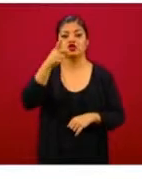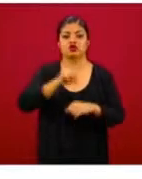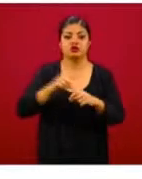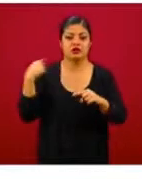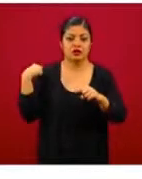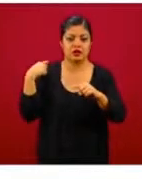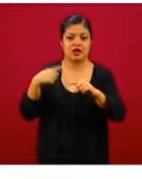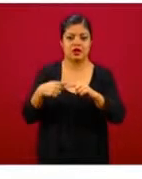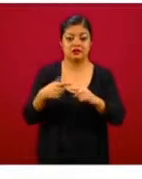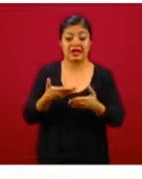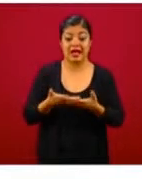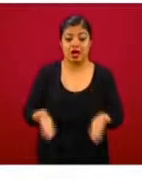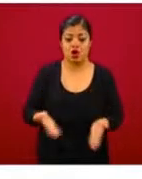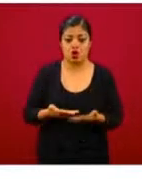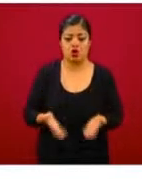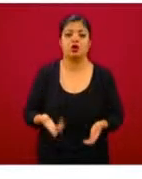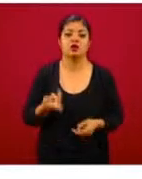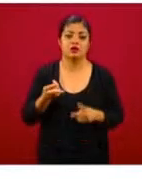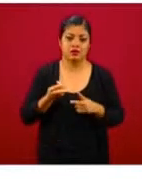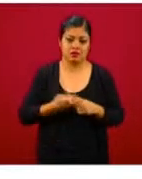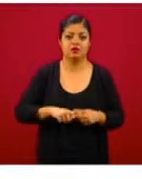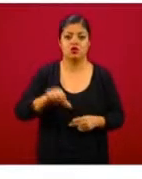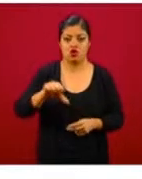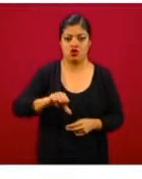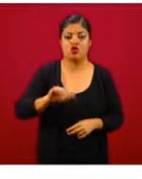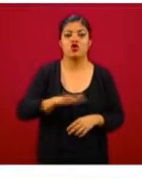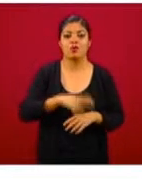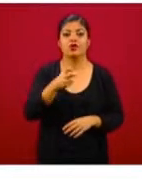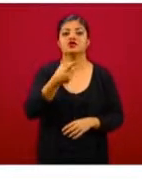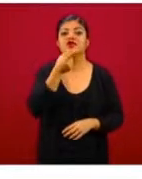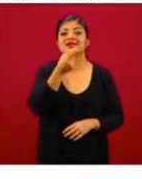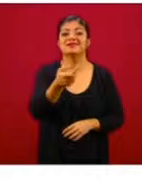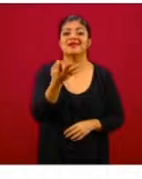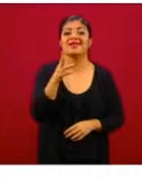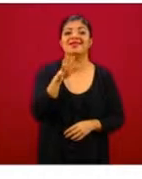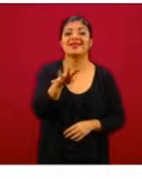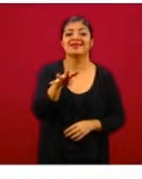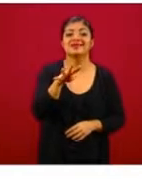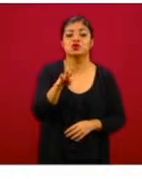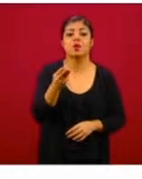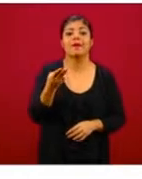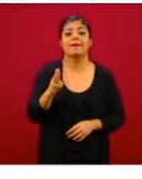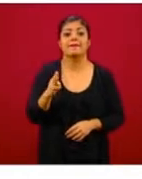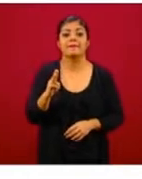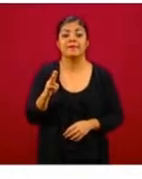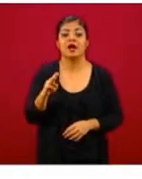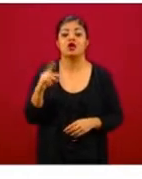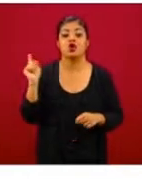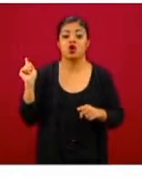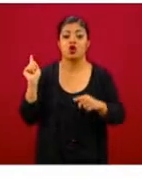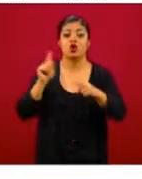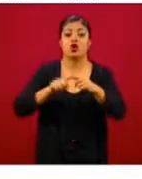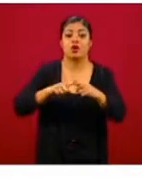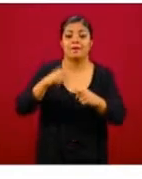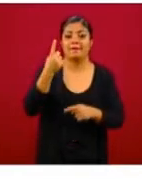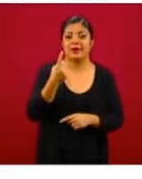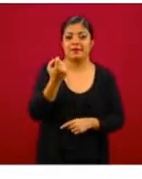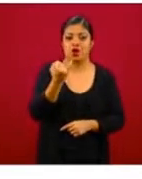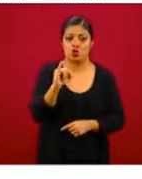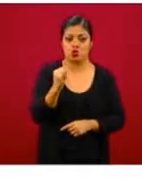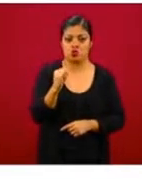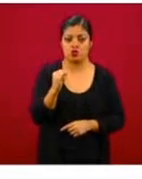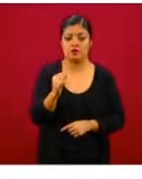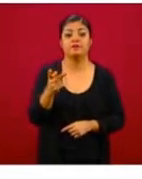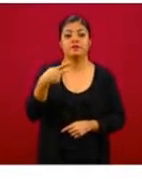map, which represents the incidence rate for the last 14 days to date. That's why it says May 19th